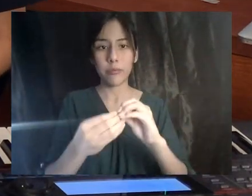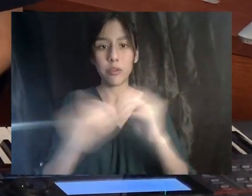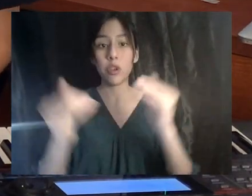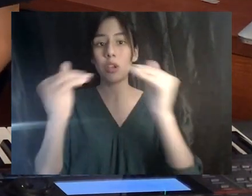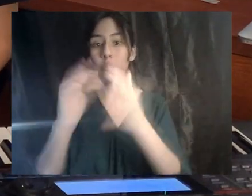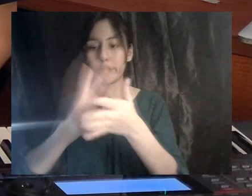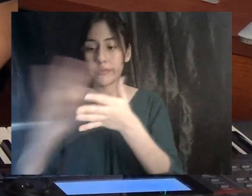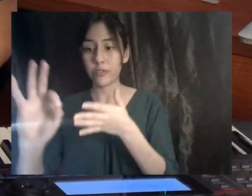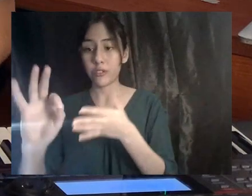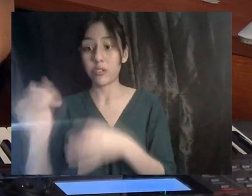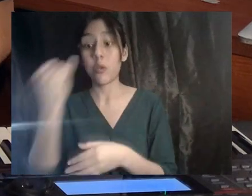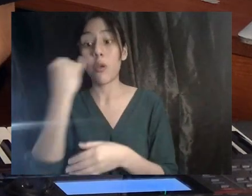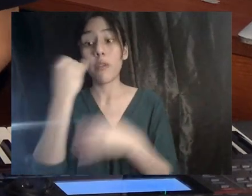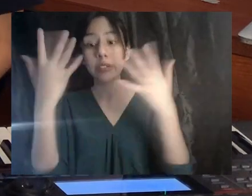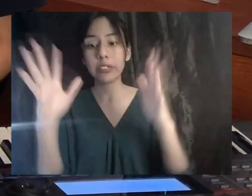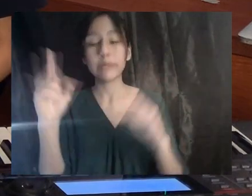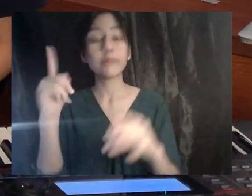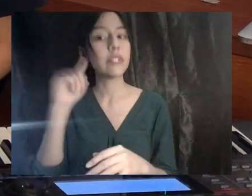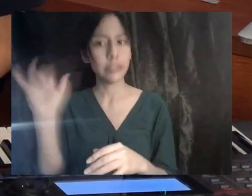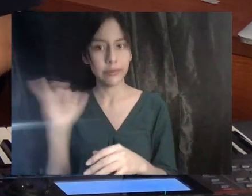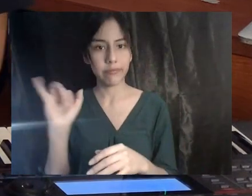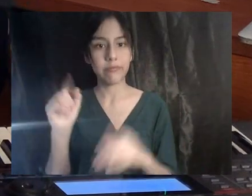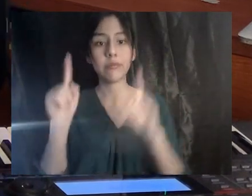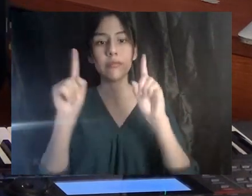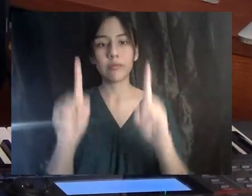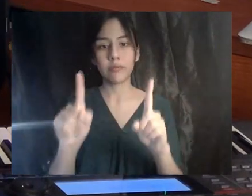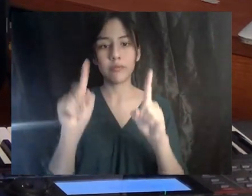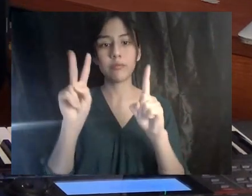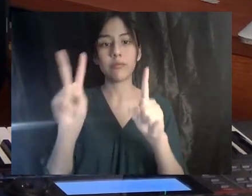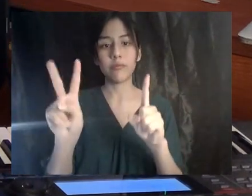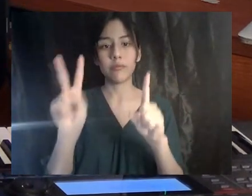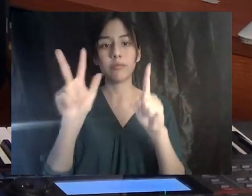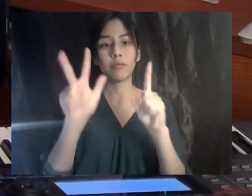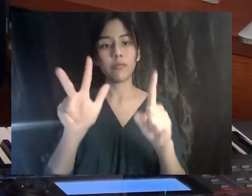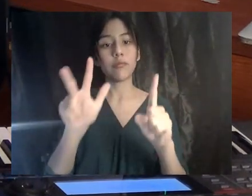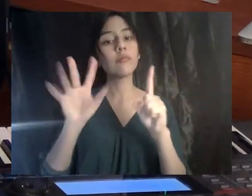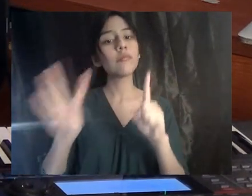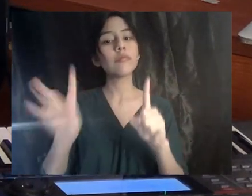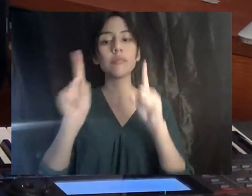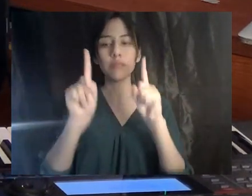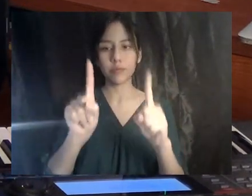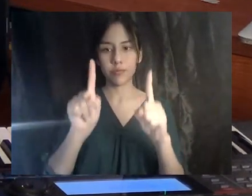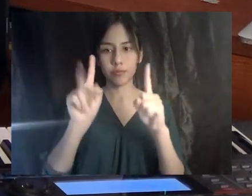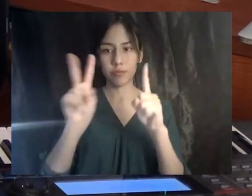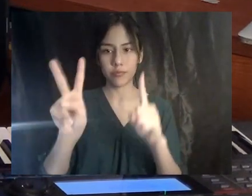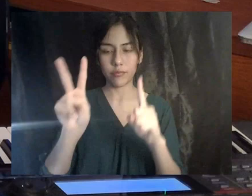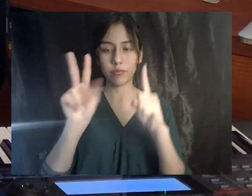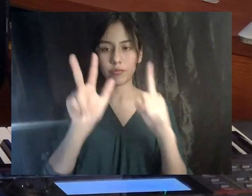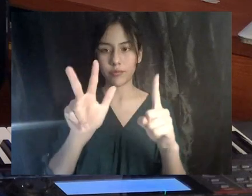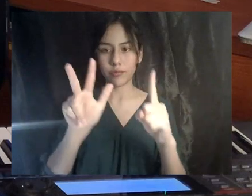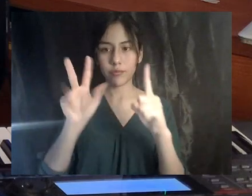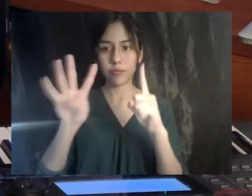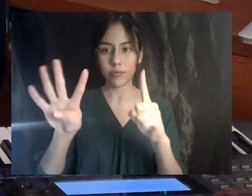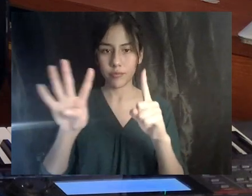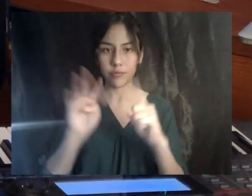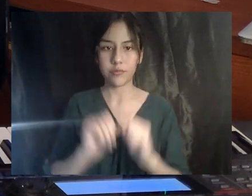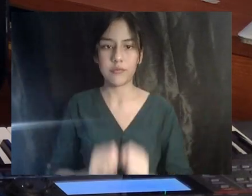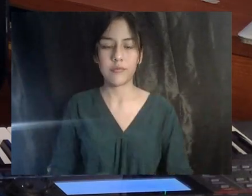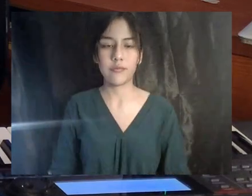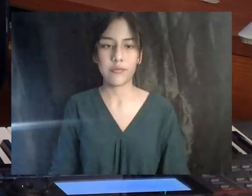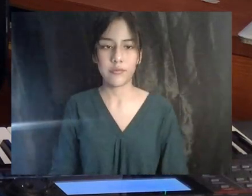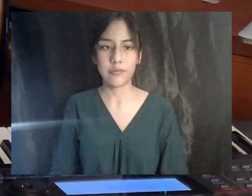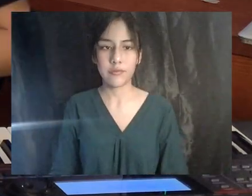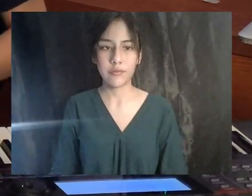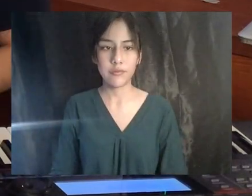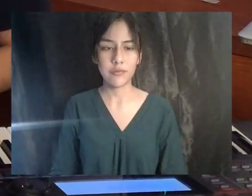beat. So if I were to clap it, it would sound like this. 1, 2, 3, 4, and 1, 2, 3,